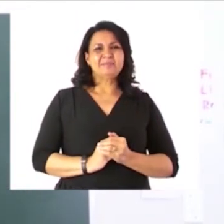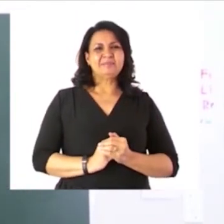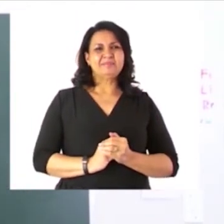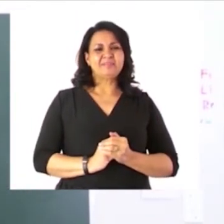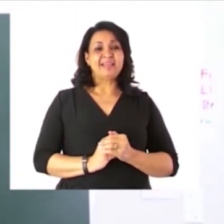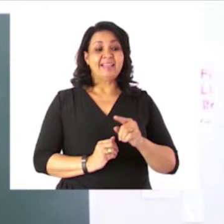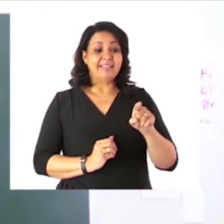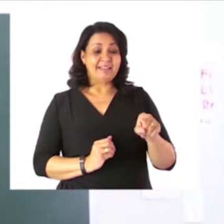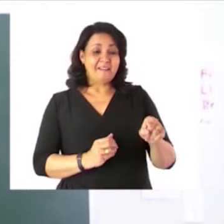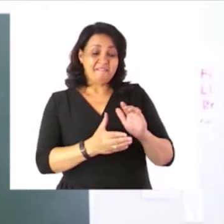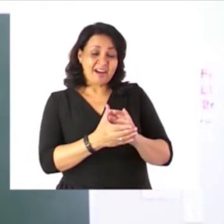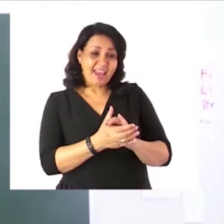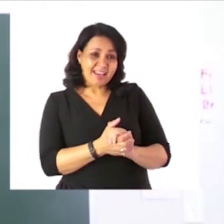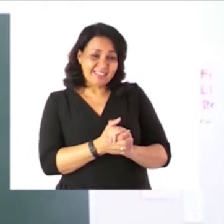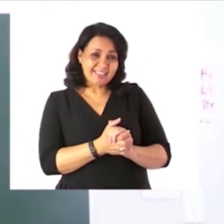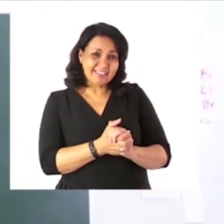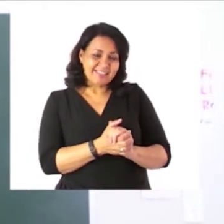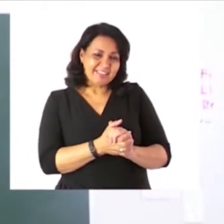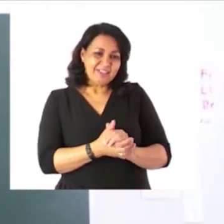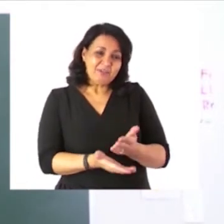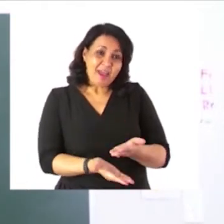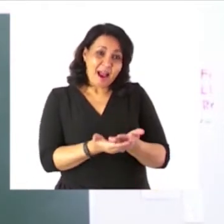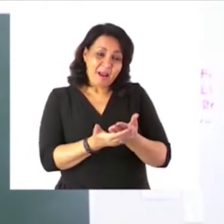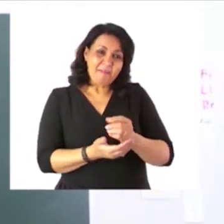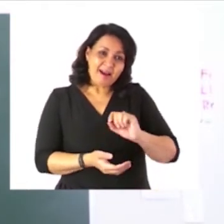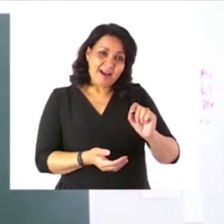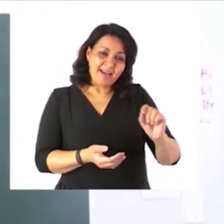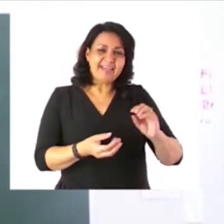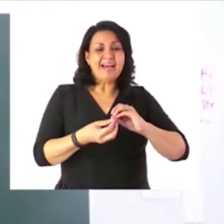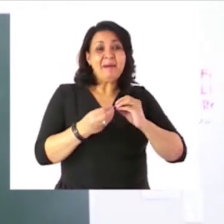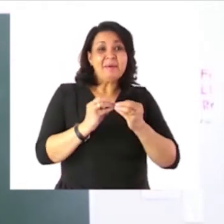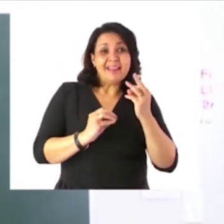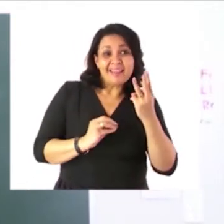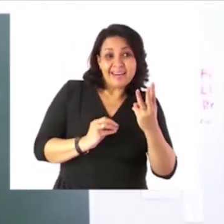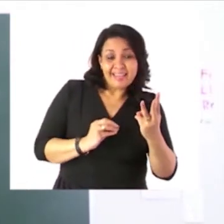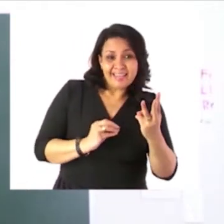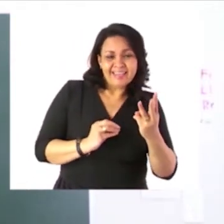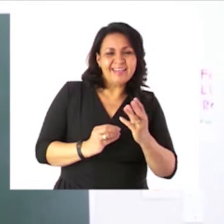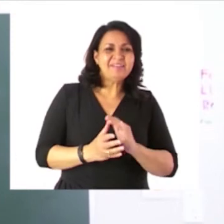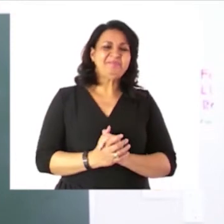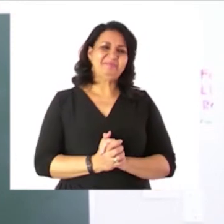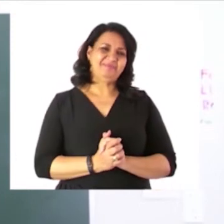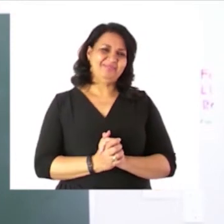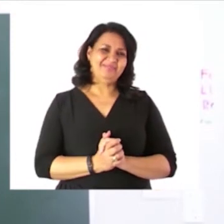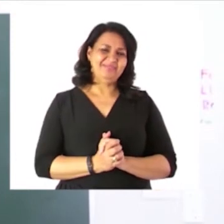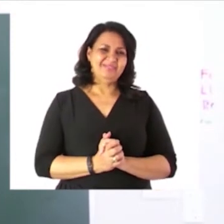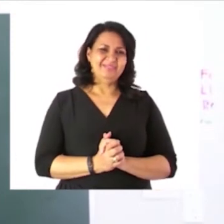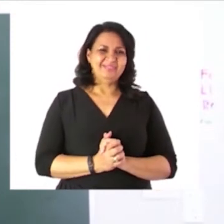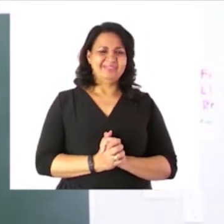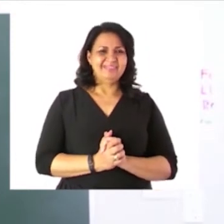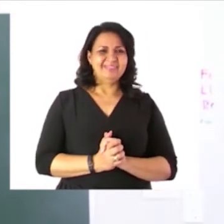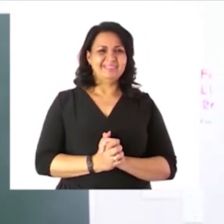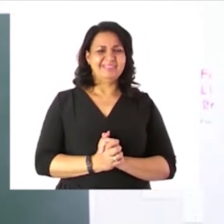going to ask our friend to come and help us write the number 3 on the board. Can